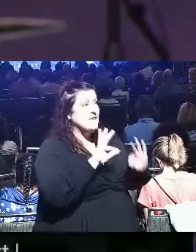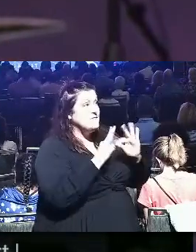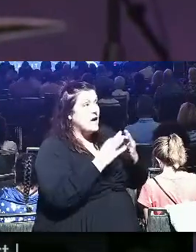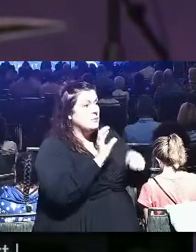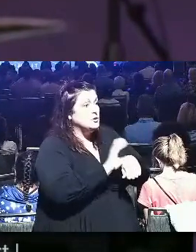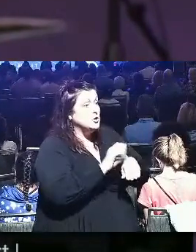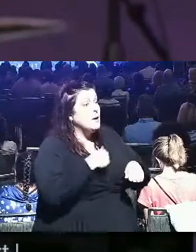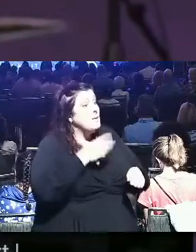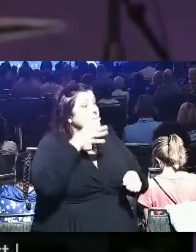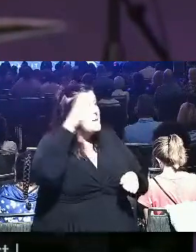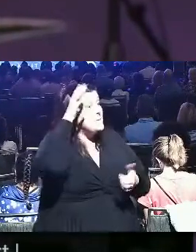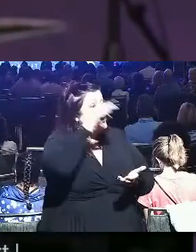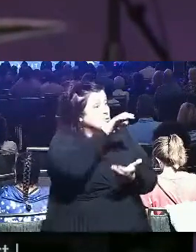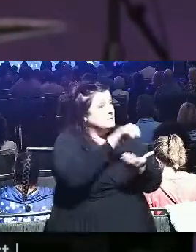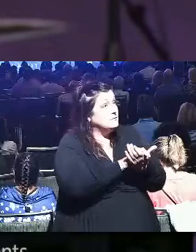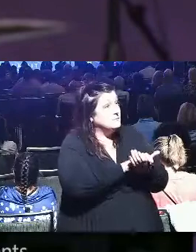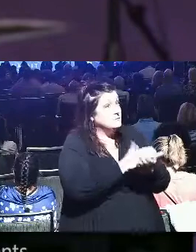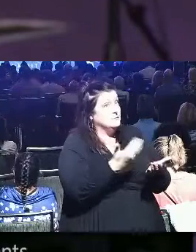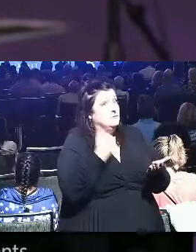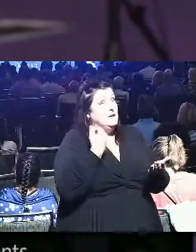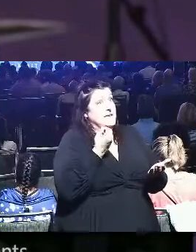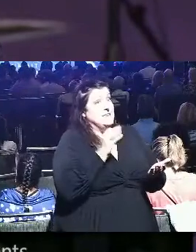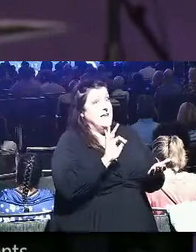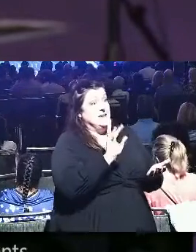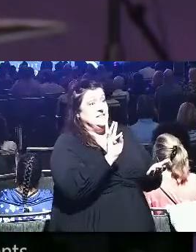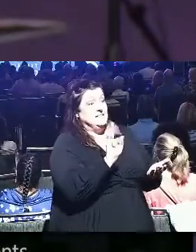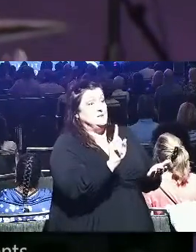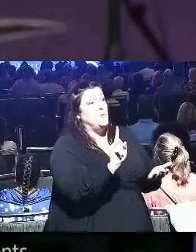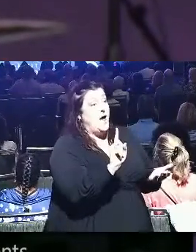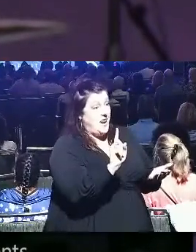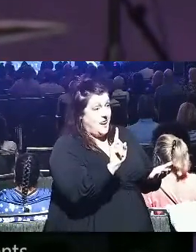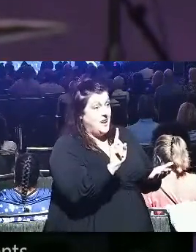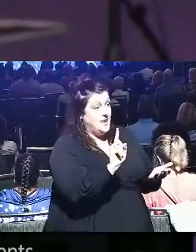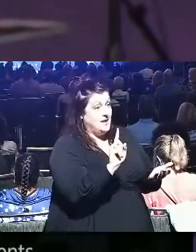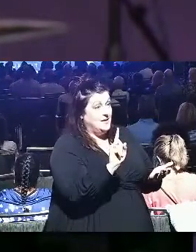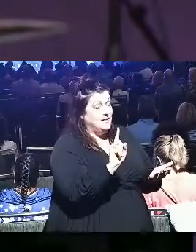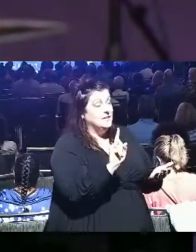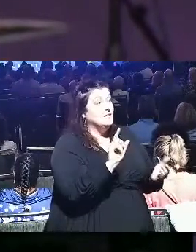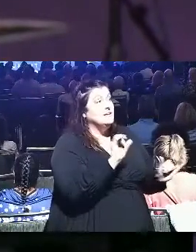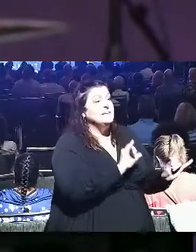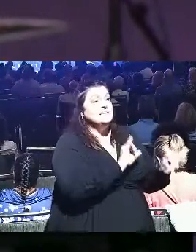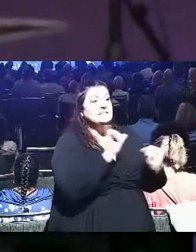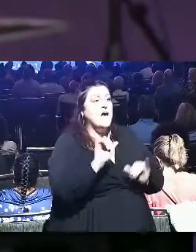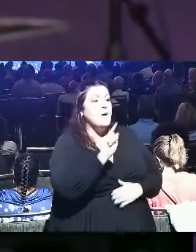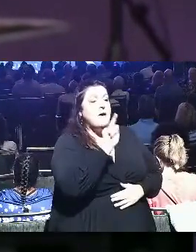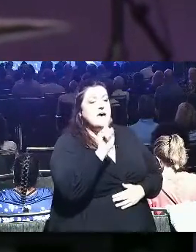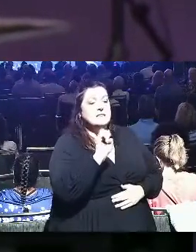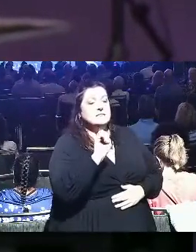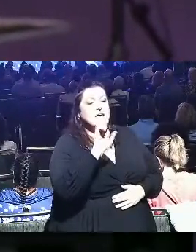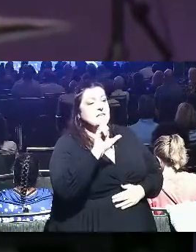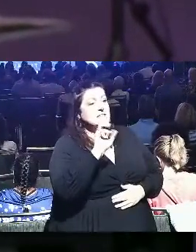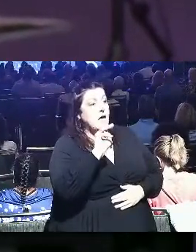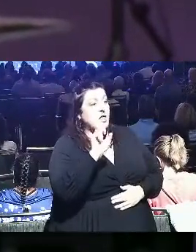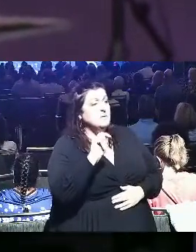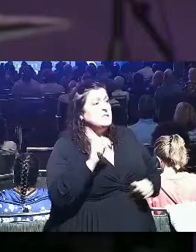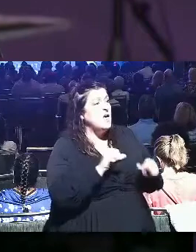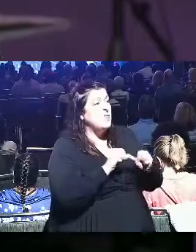parents were married in 1961. And like the Zillmans, they just kept having